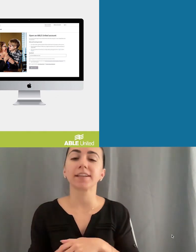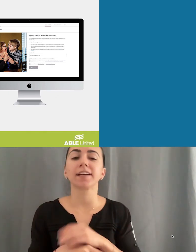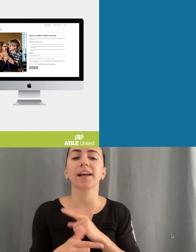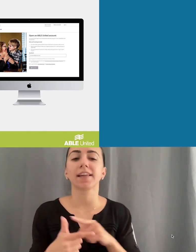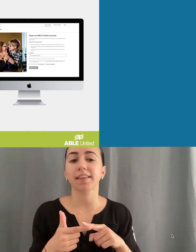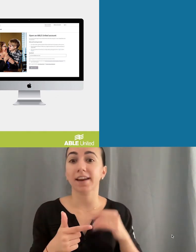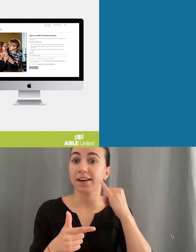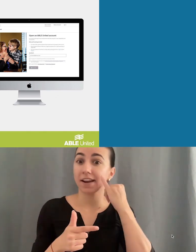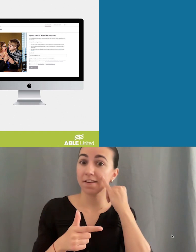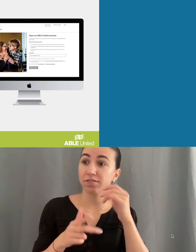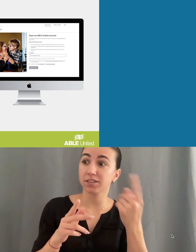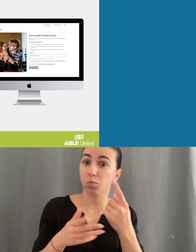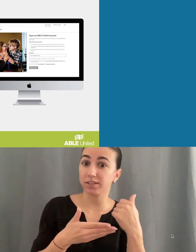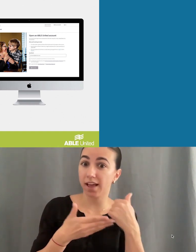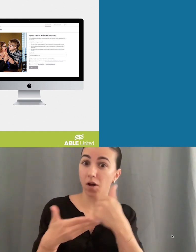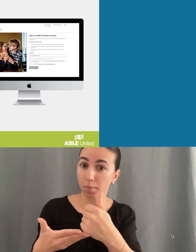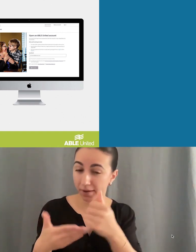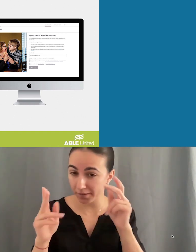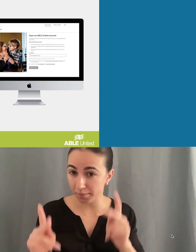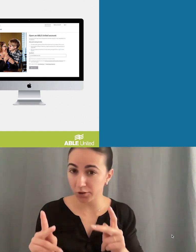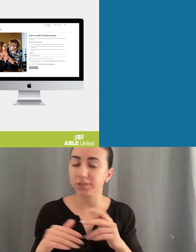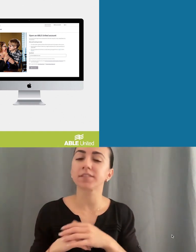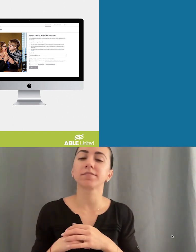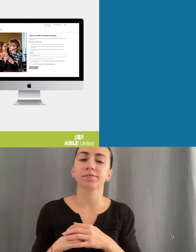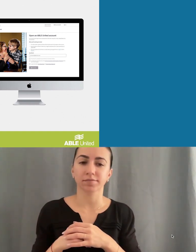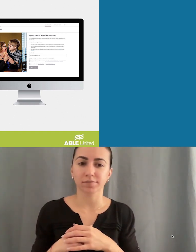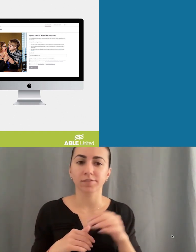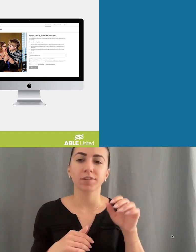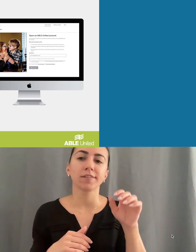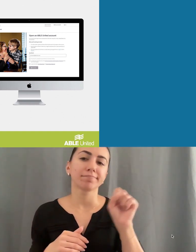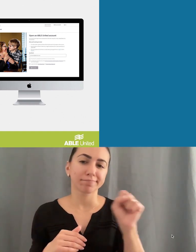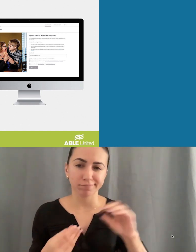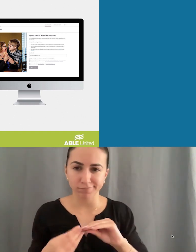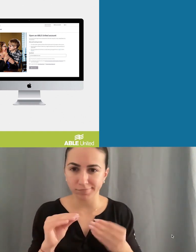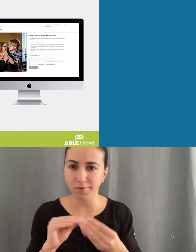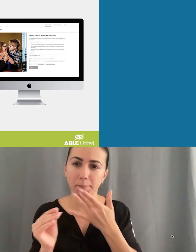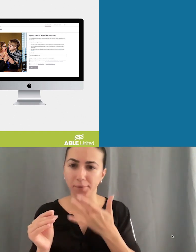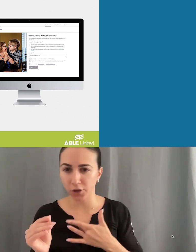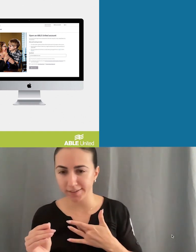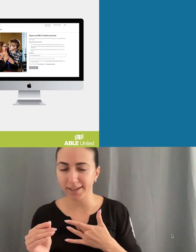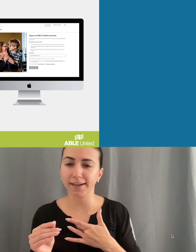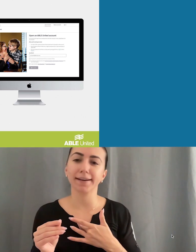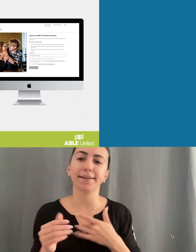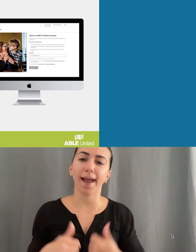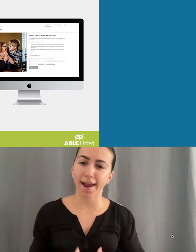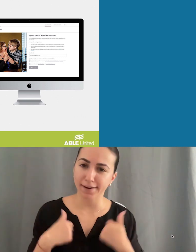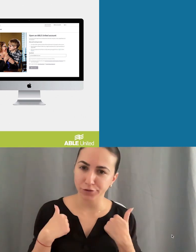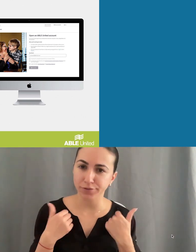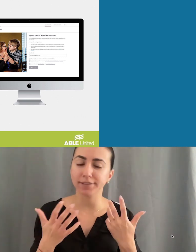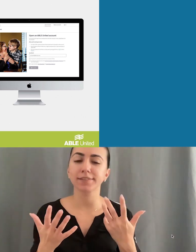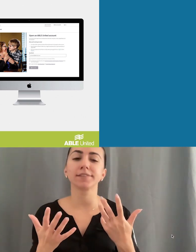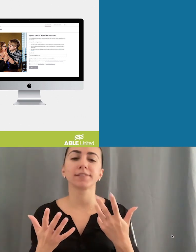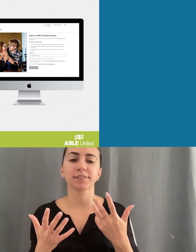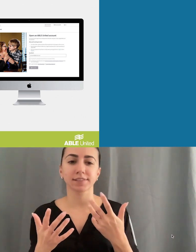if somebody's opening this on behalf of an individual, so social security numbers, date of birth, permanent address. If you're